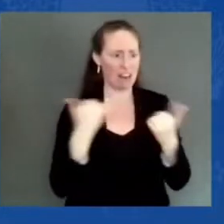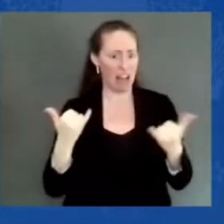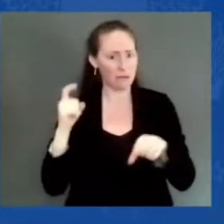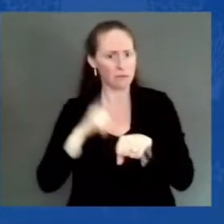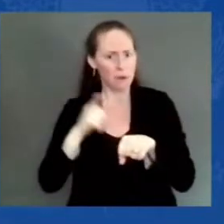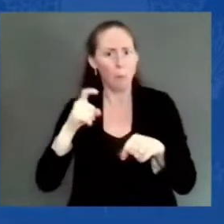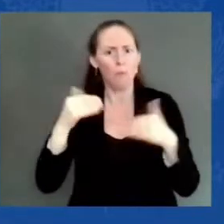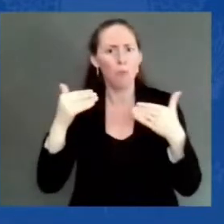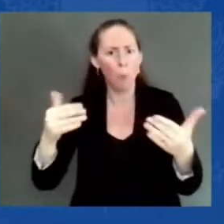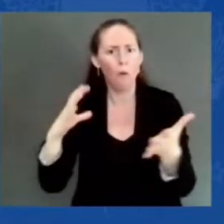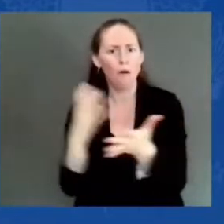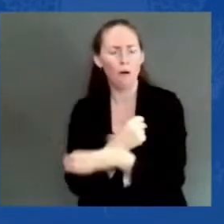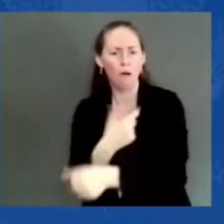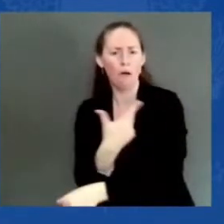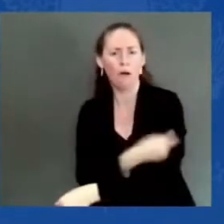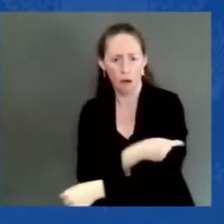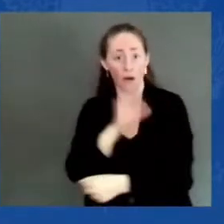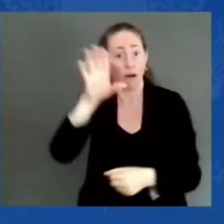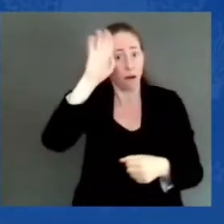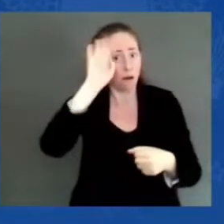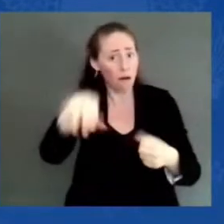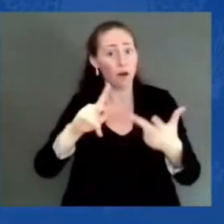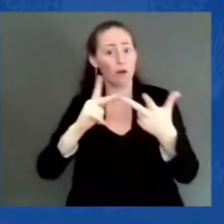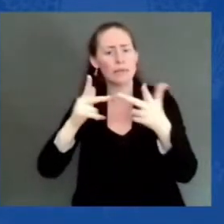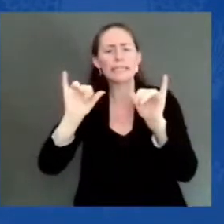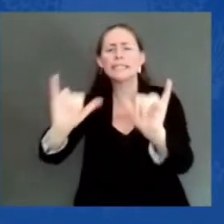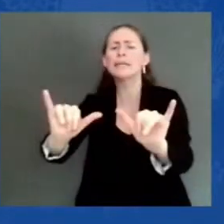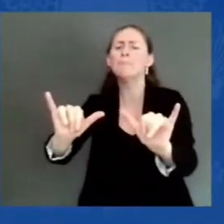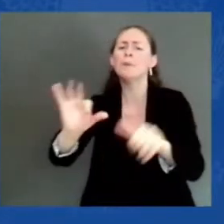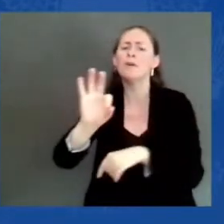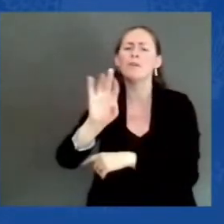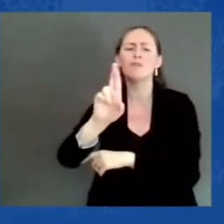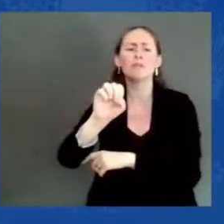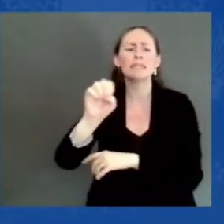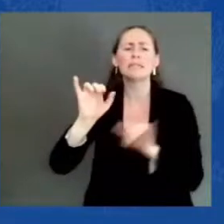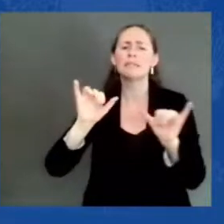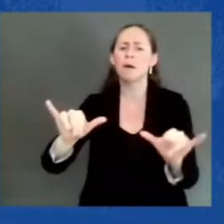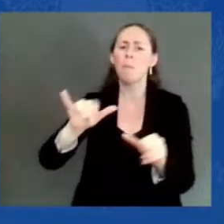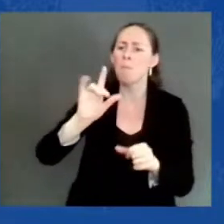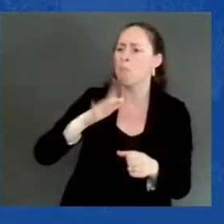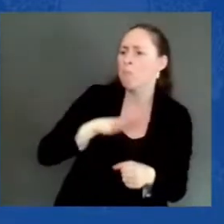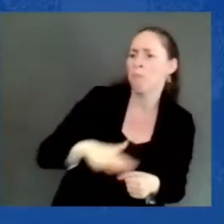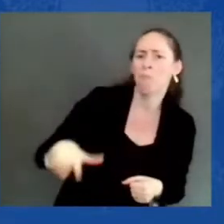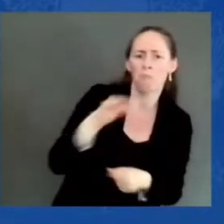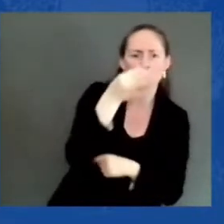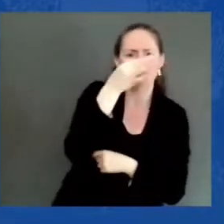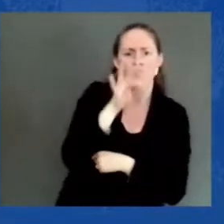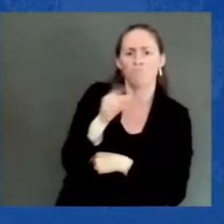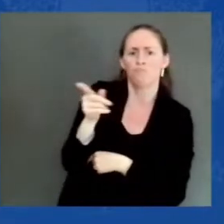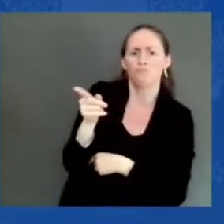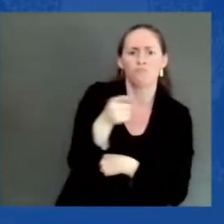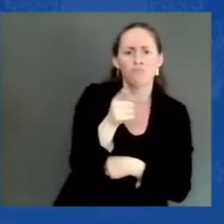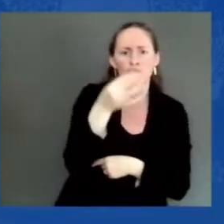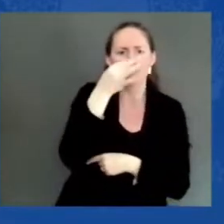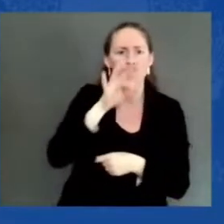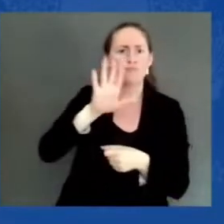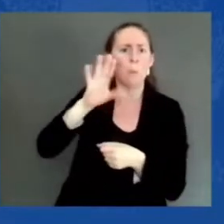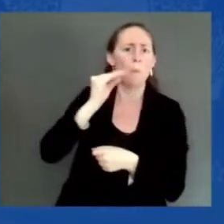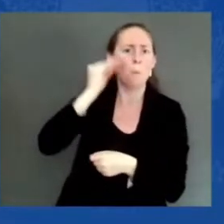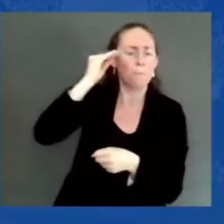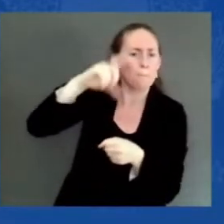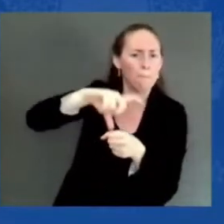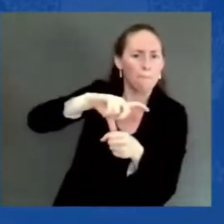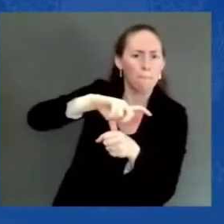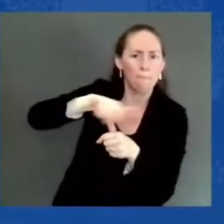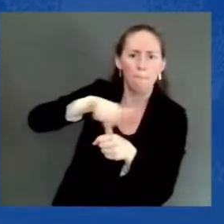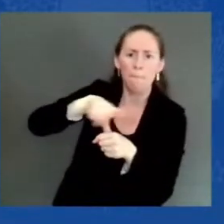free. We'll be able to get the booster shots at any one of approximately 80,000 vaccination locations nationwide. It